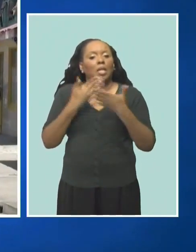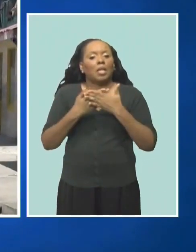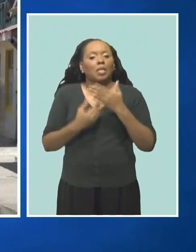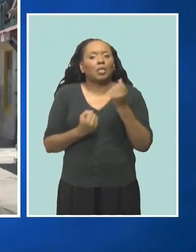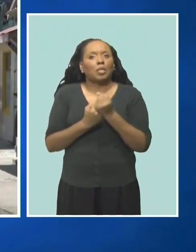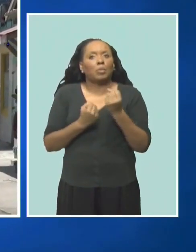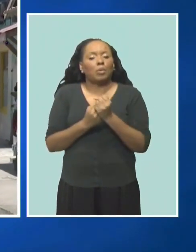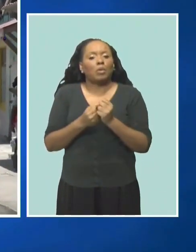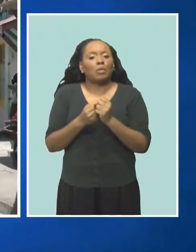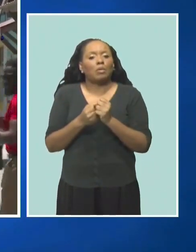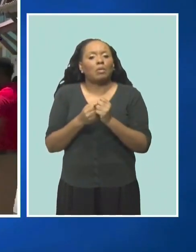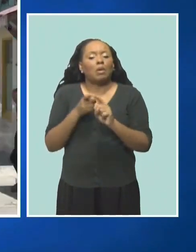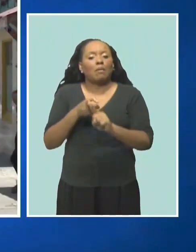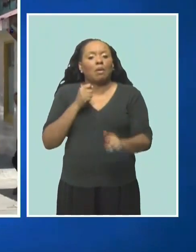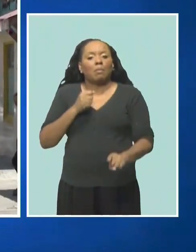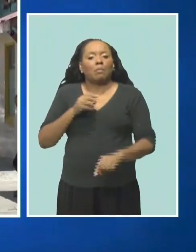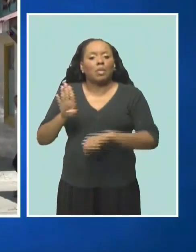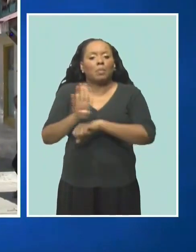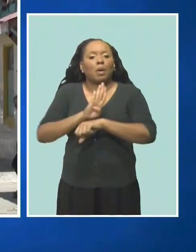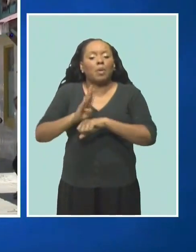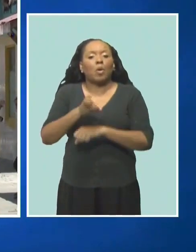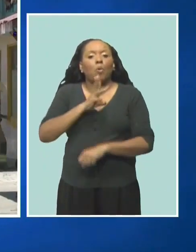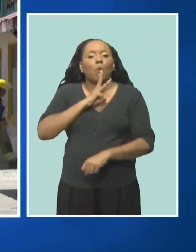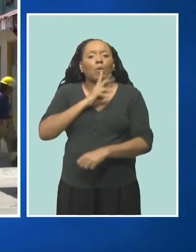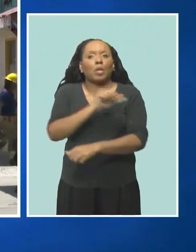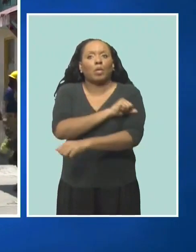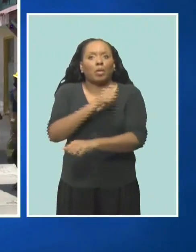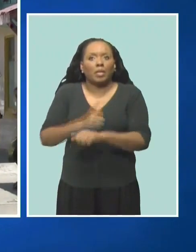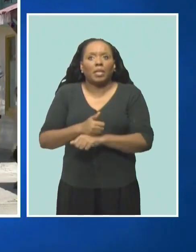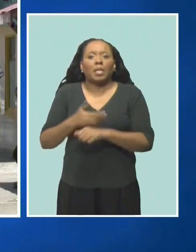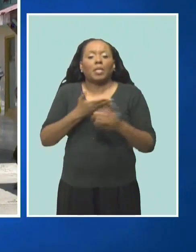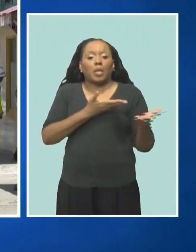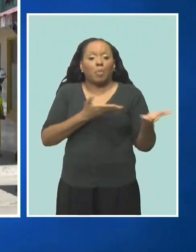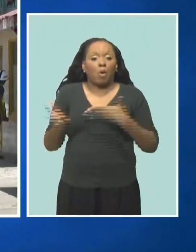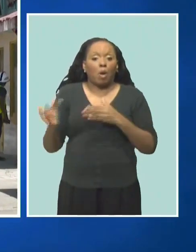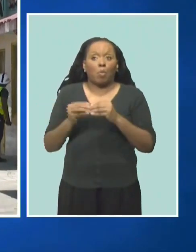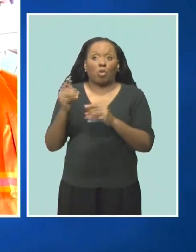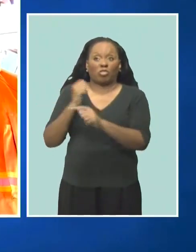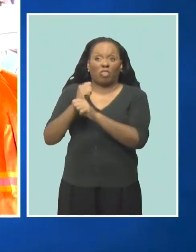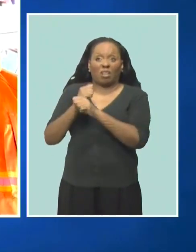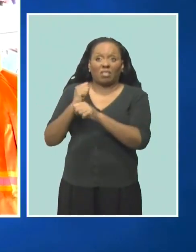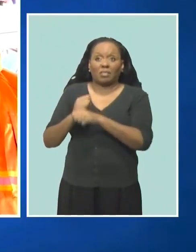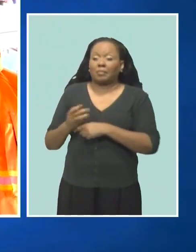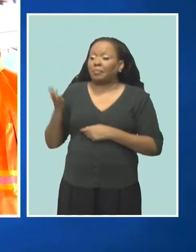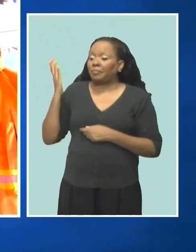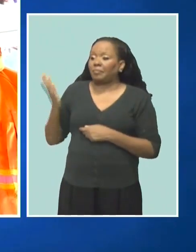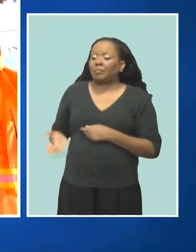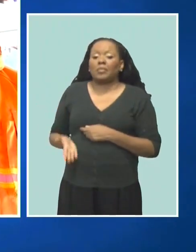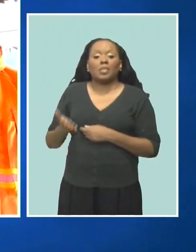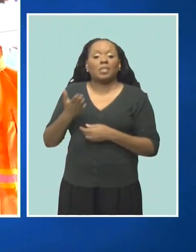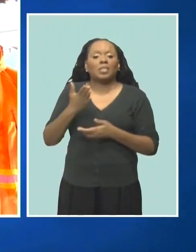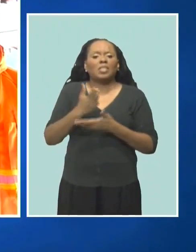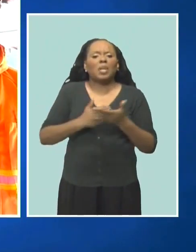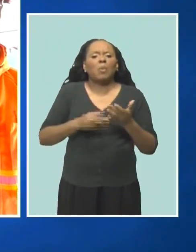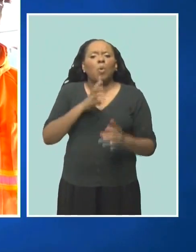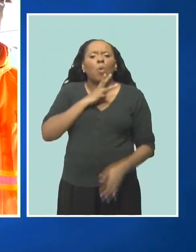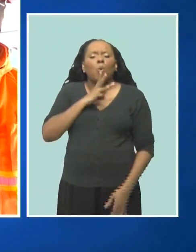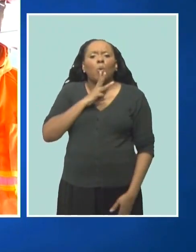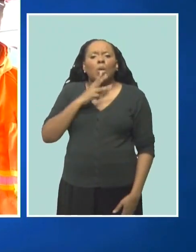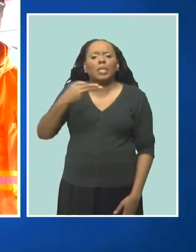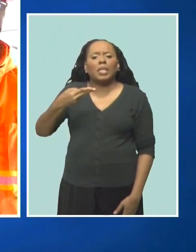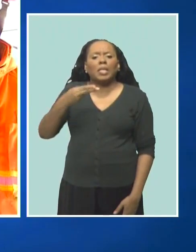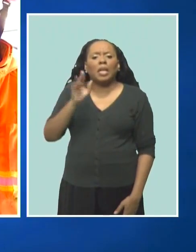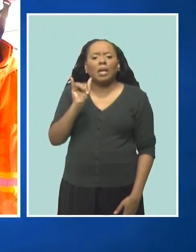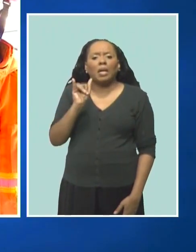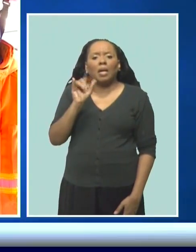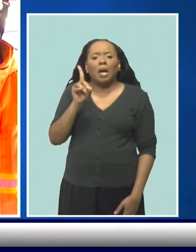Water Authority, which responded with additional water tankers. One or two of them that were dry, but we initially we set up with a